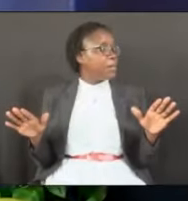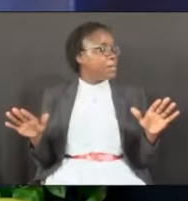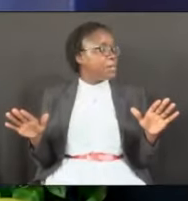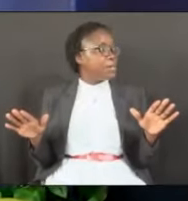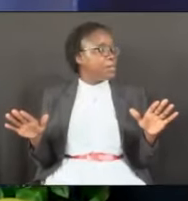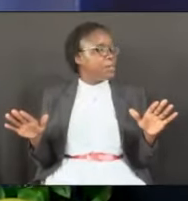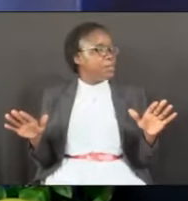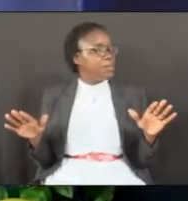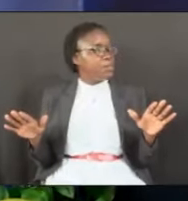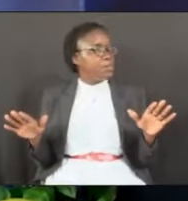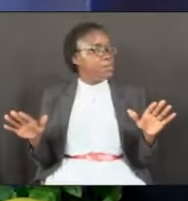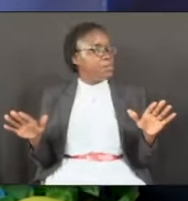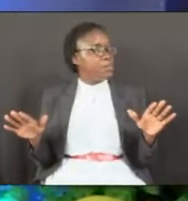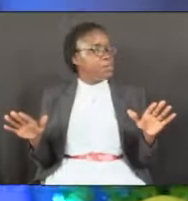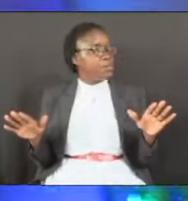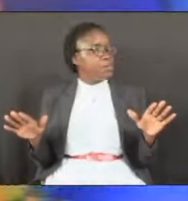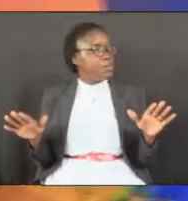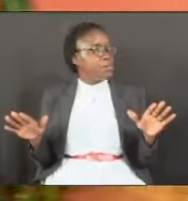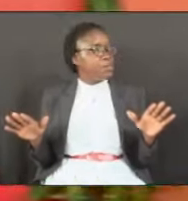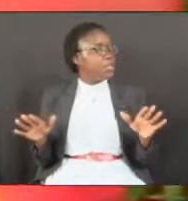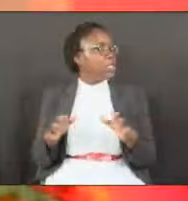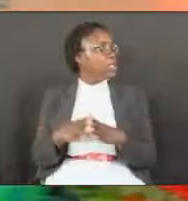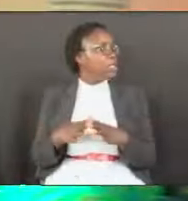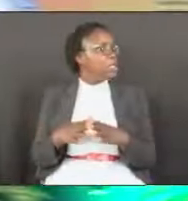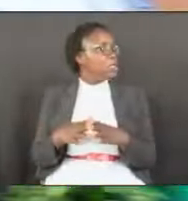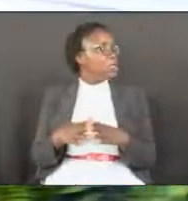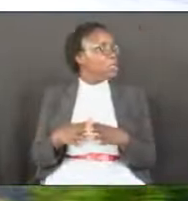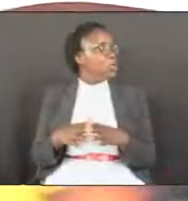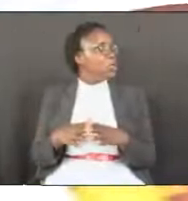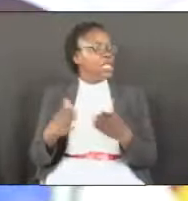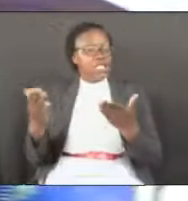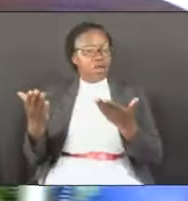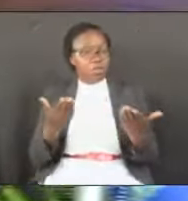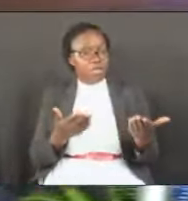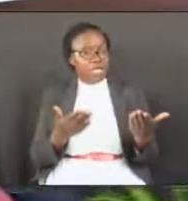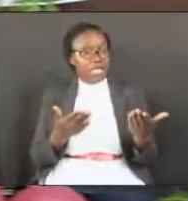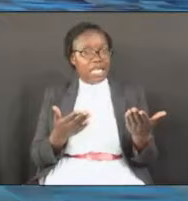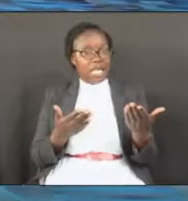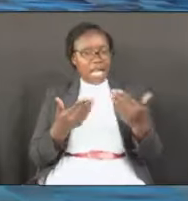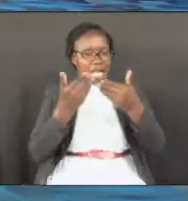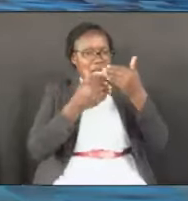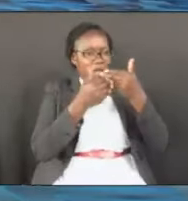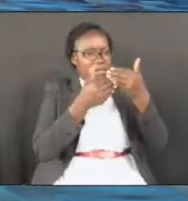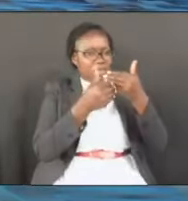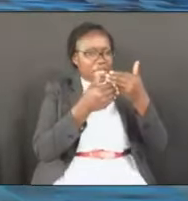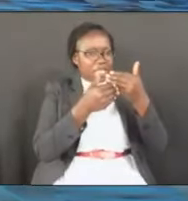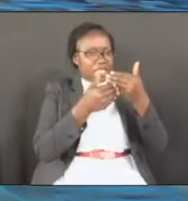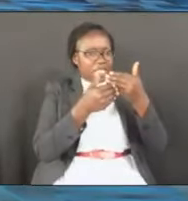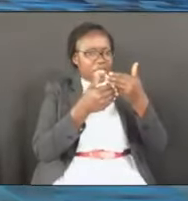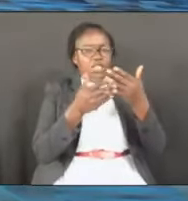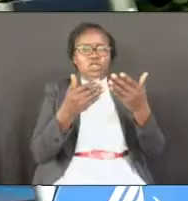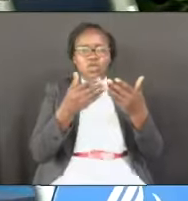story? Mm-hmm. No, the reverend were bringing a piece of bread to the man of God.